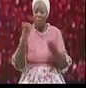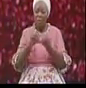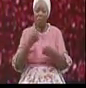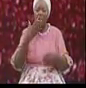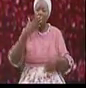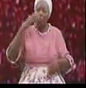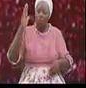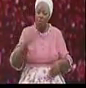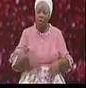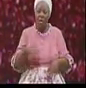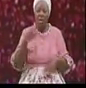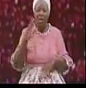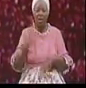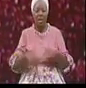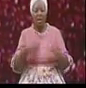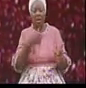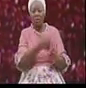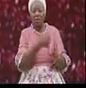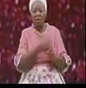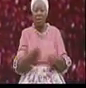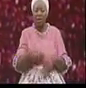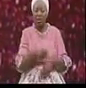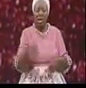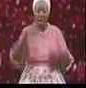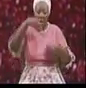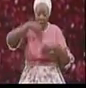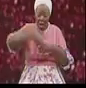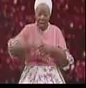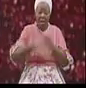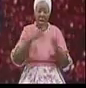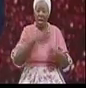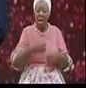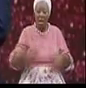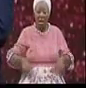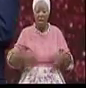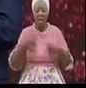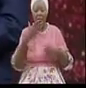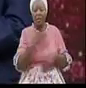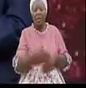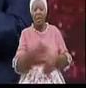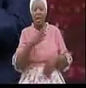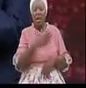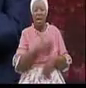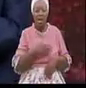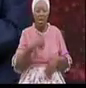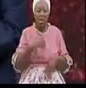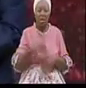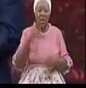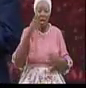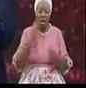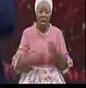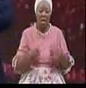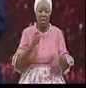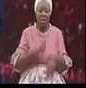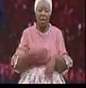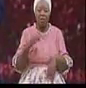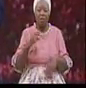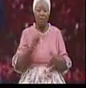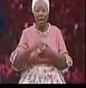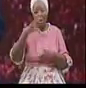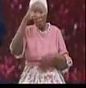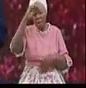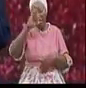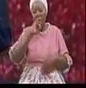than himself, be entering and dwell there. And the last stage of that man